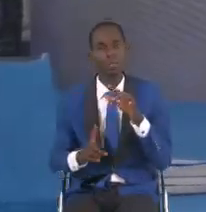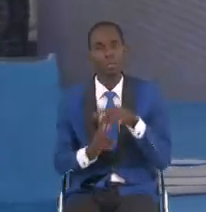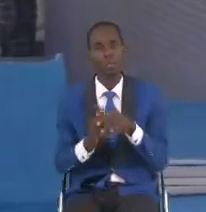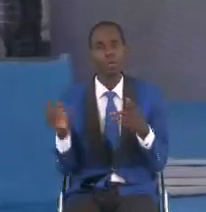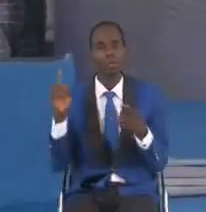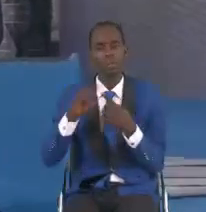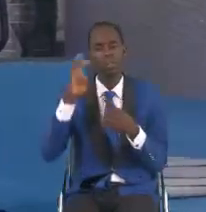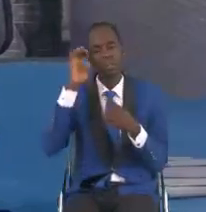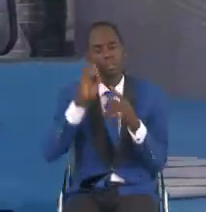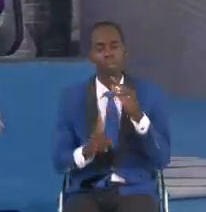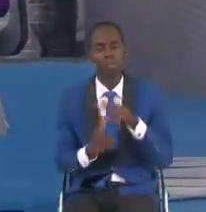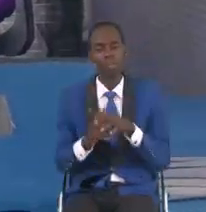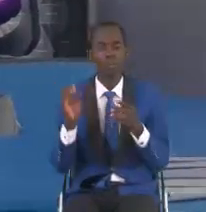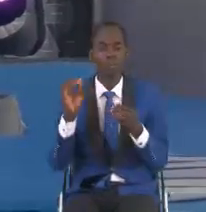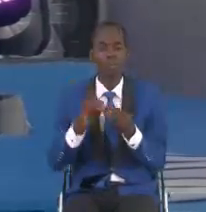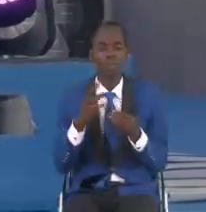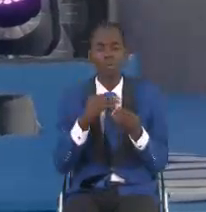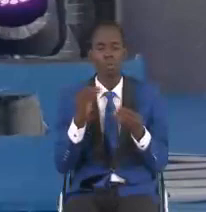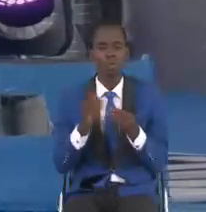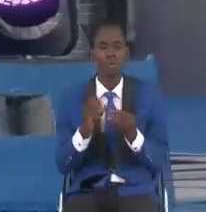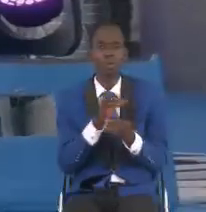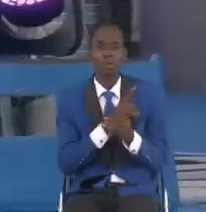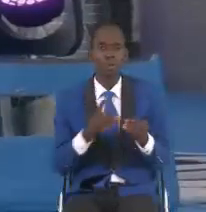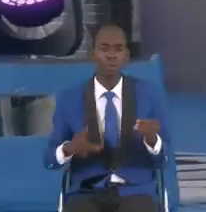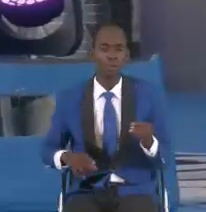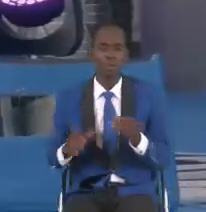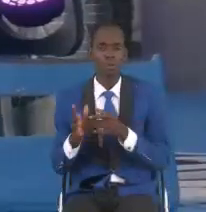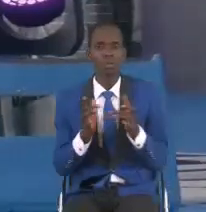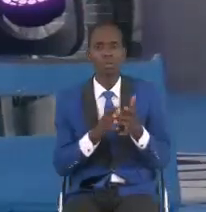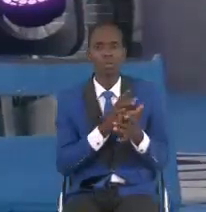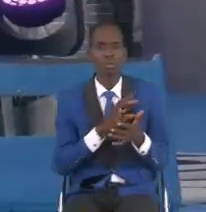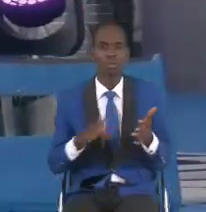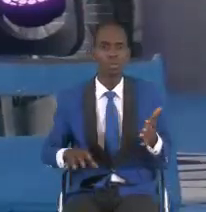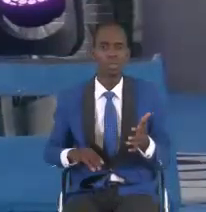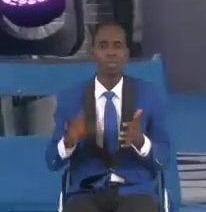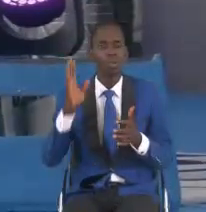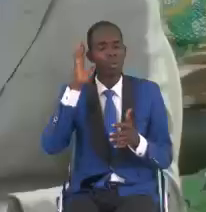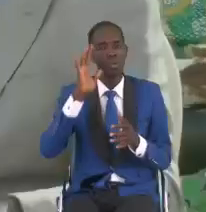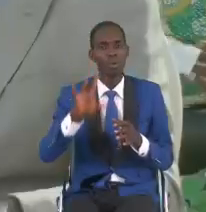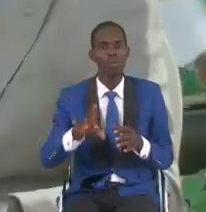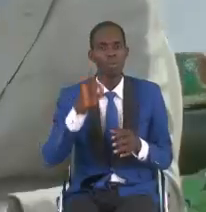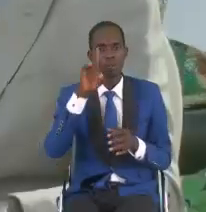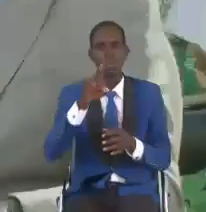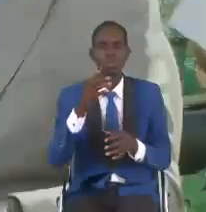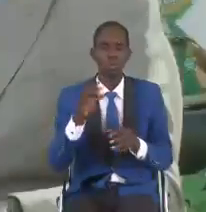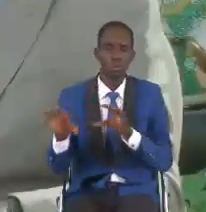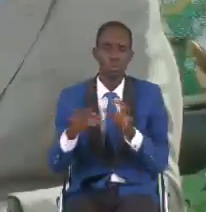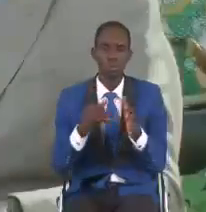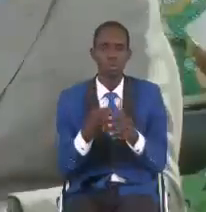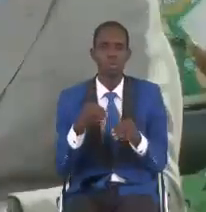until the appearing of our Lord Jesus Christ. I pray he'll find you faithful.